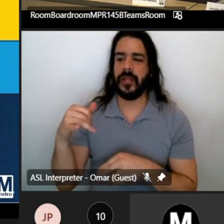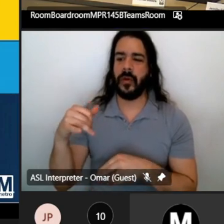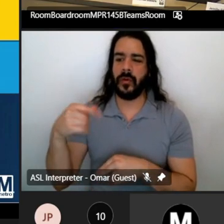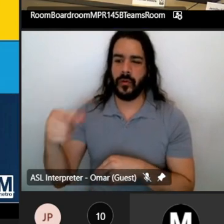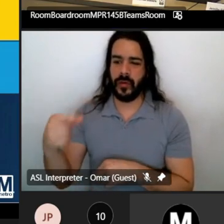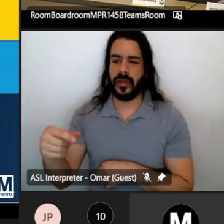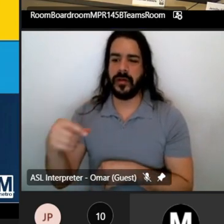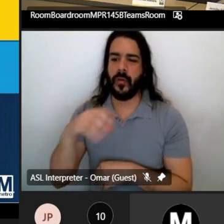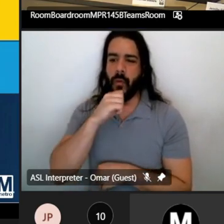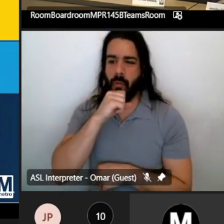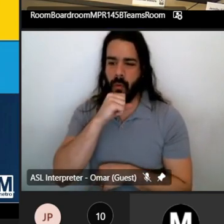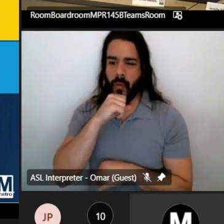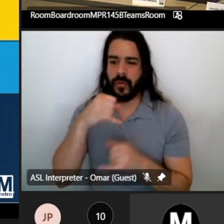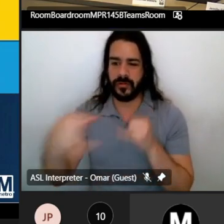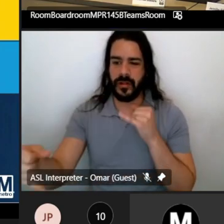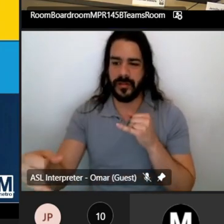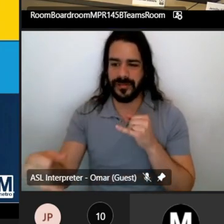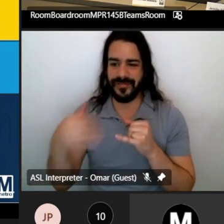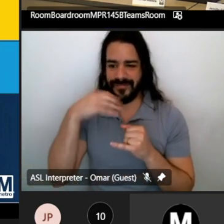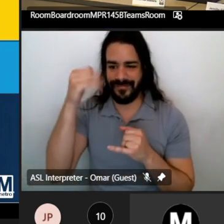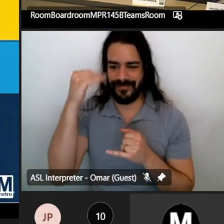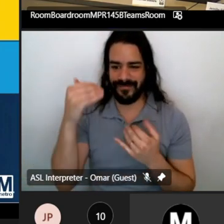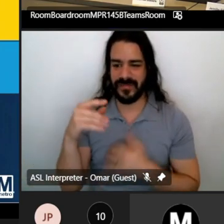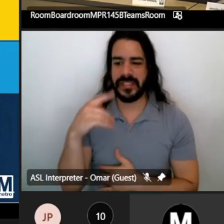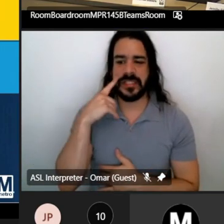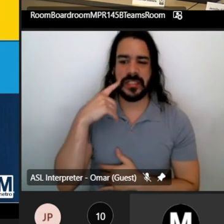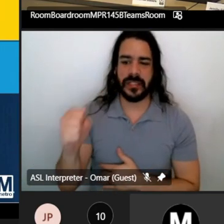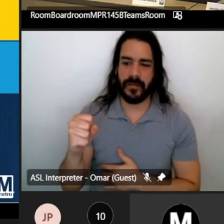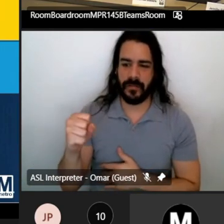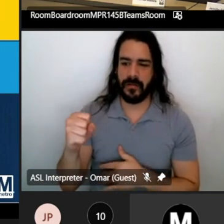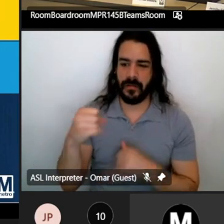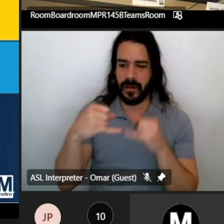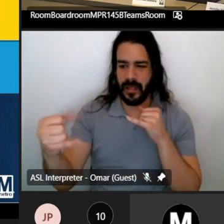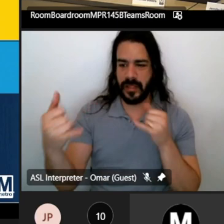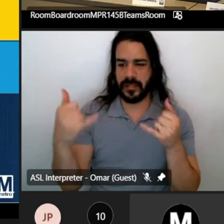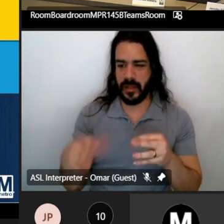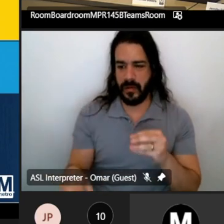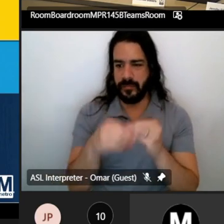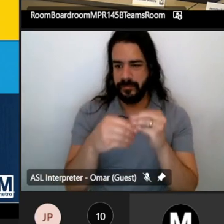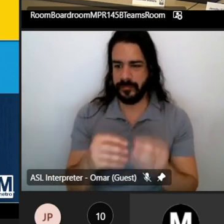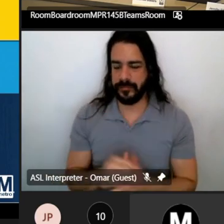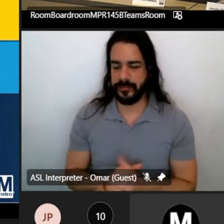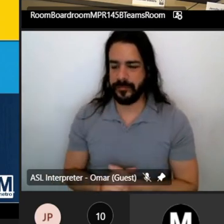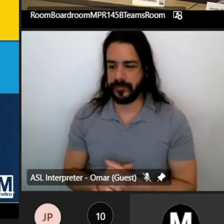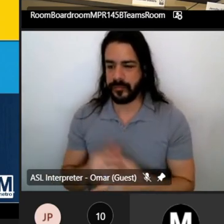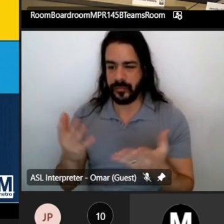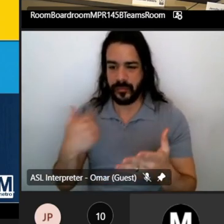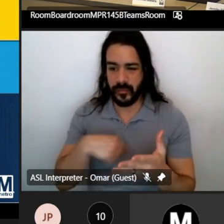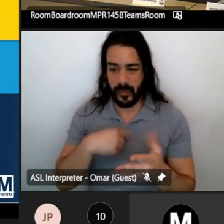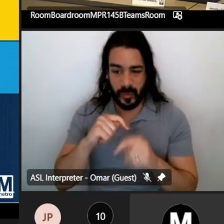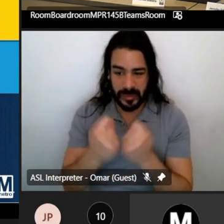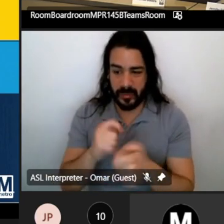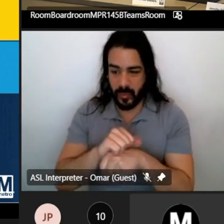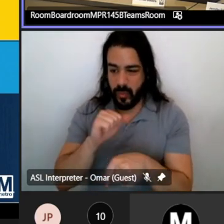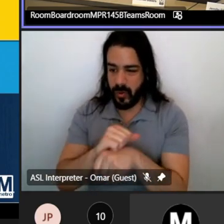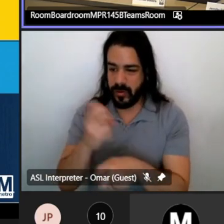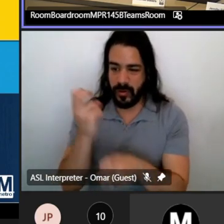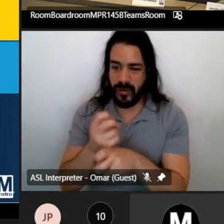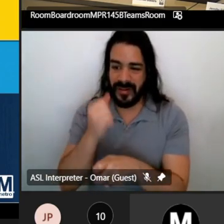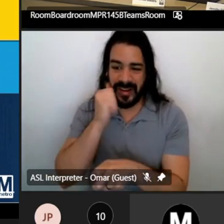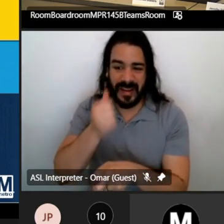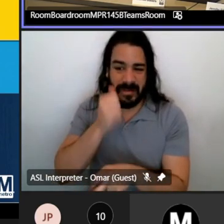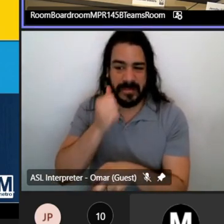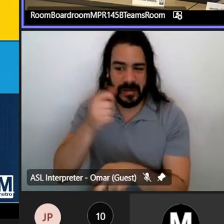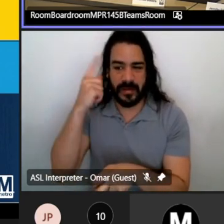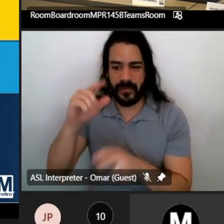proposal includes service improvements on the yellow, green, and orange lines, and also adds three new bus service enhancements to your Metro. The team is working